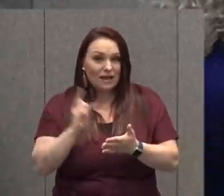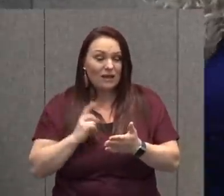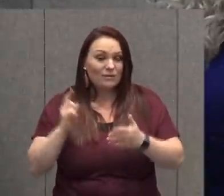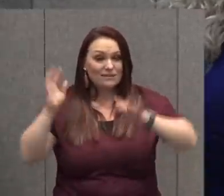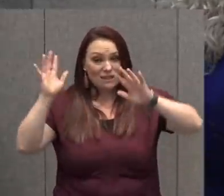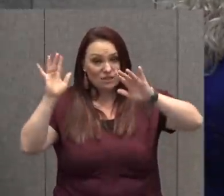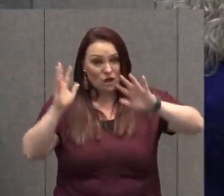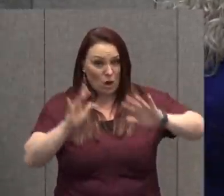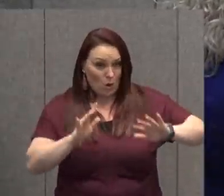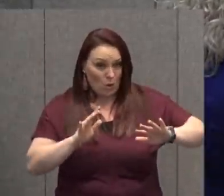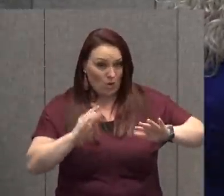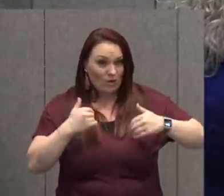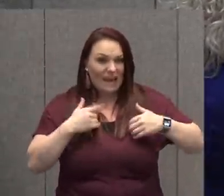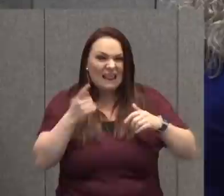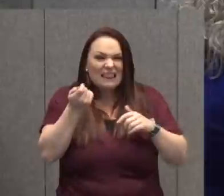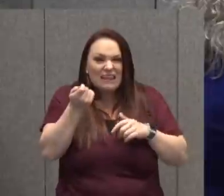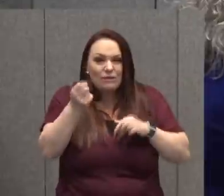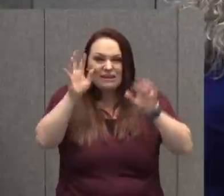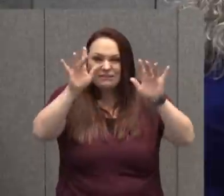a